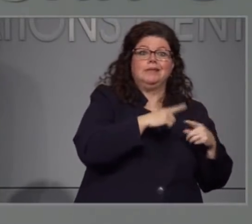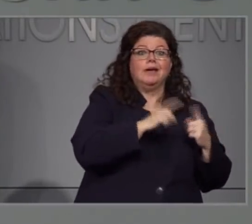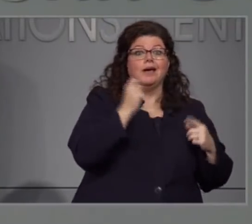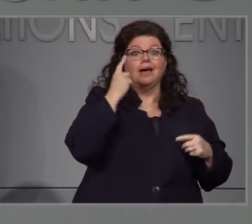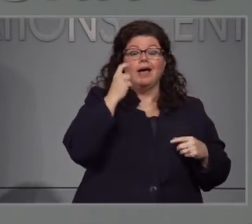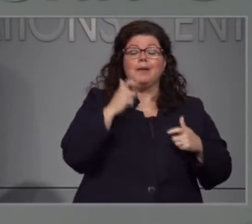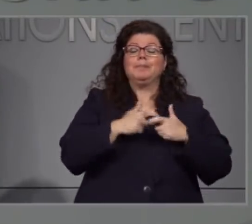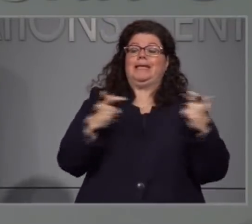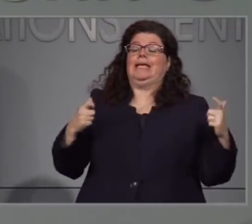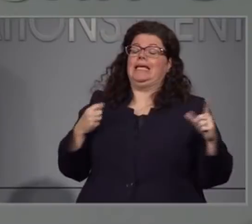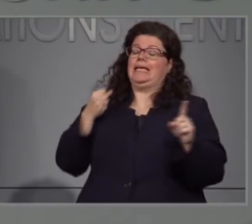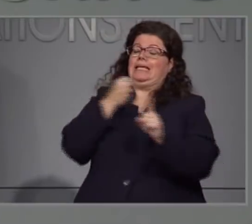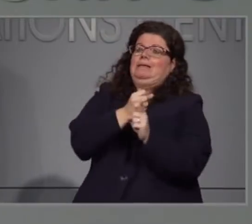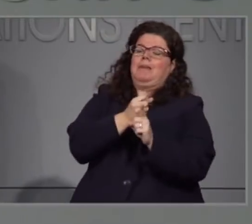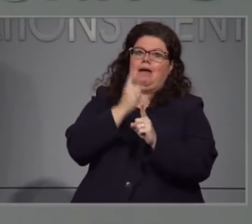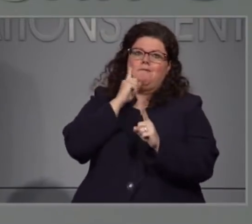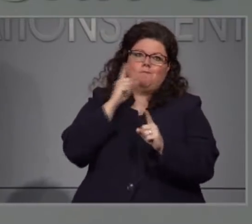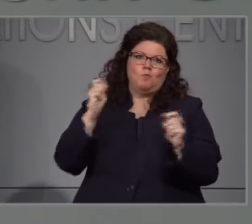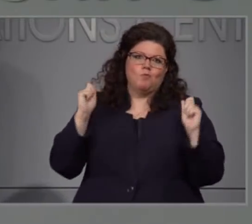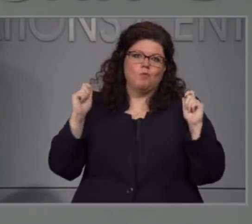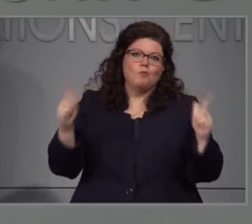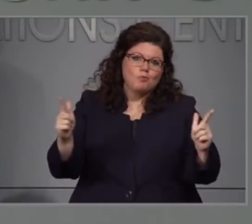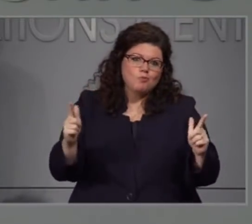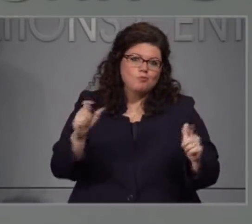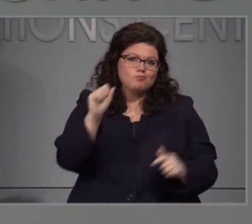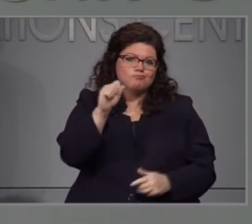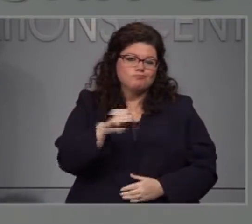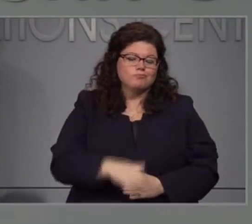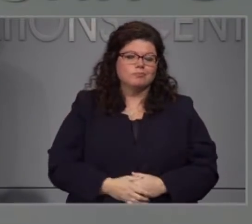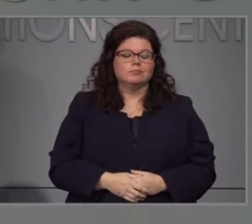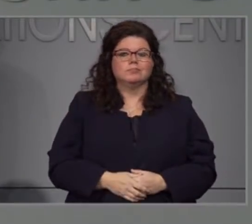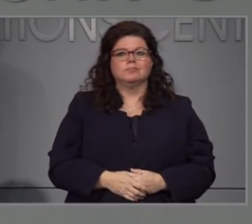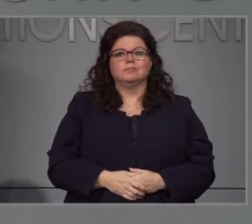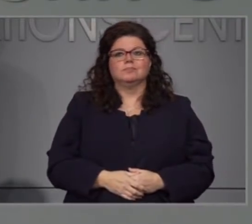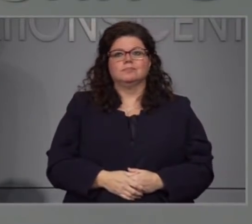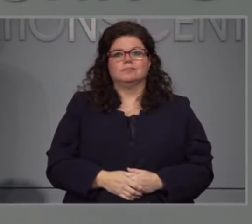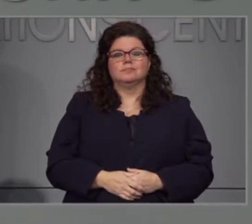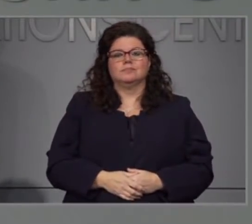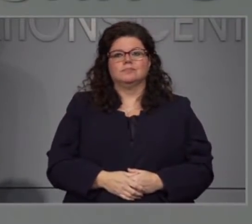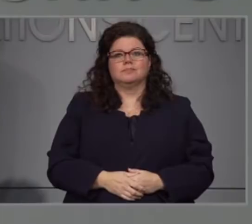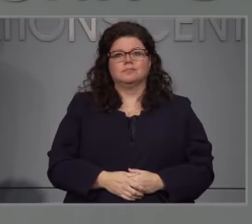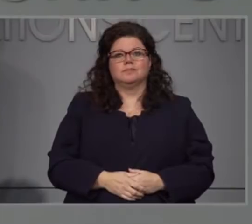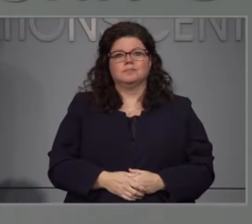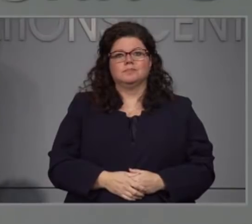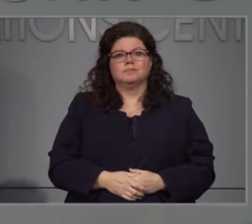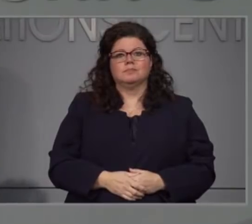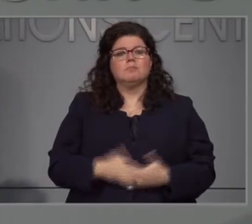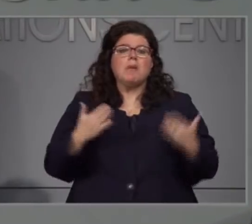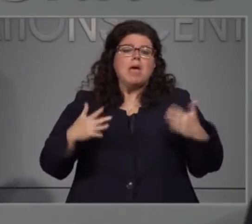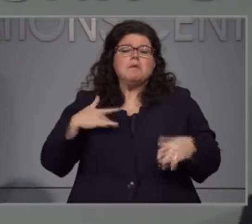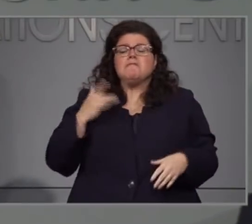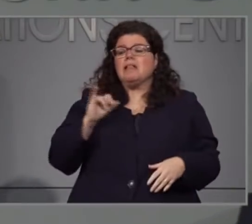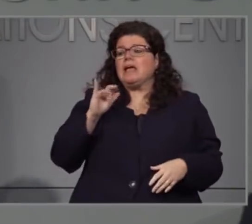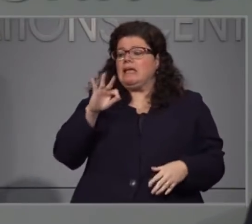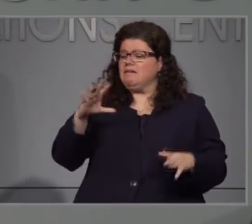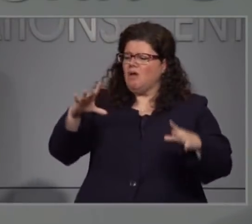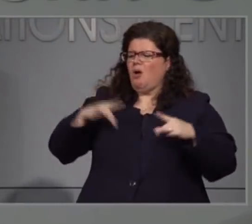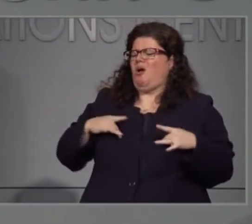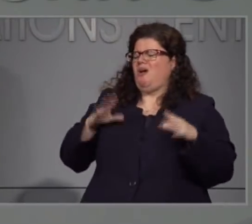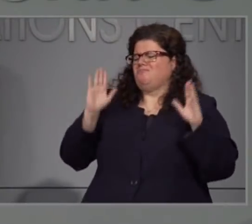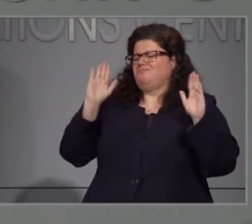impact for all of us. You may feel confident that you will survive